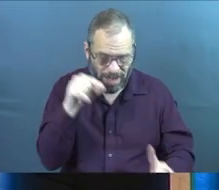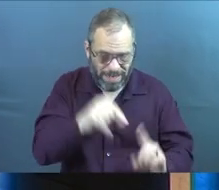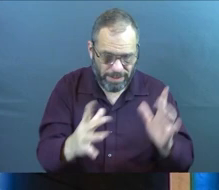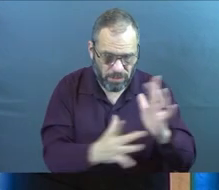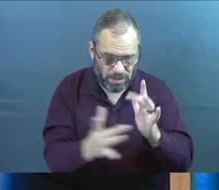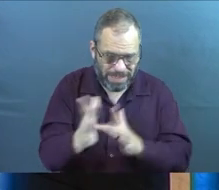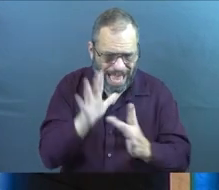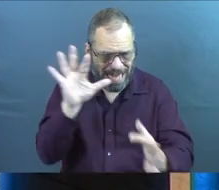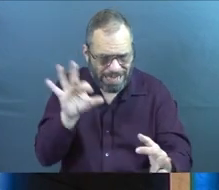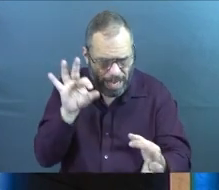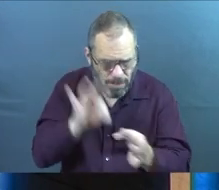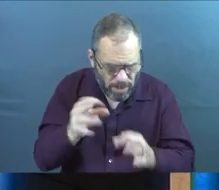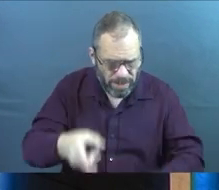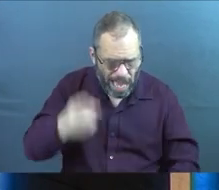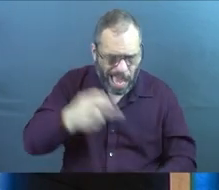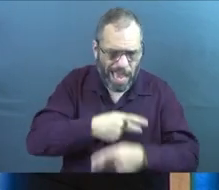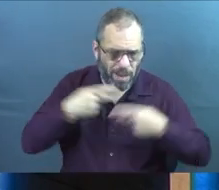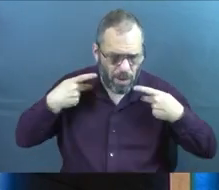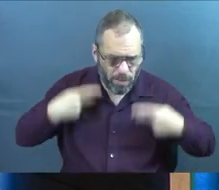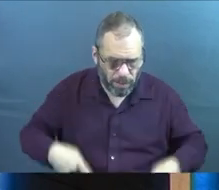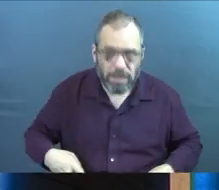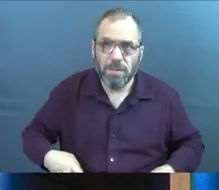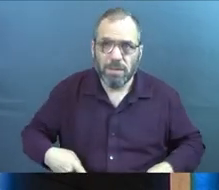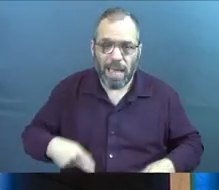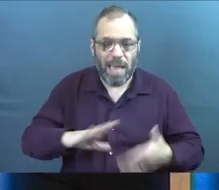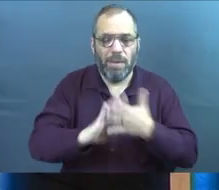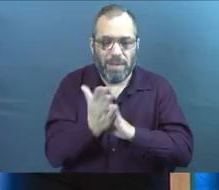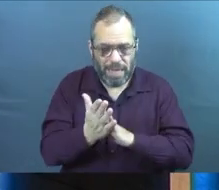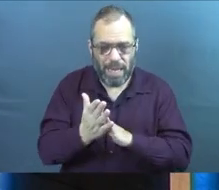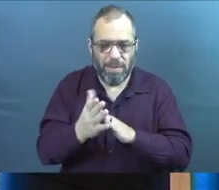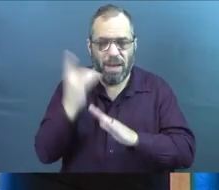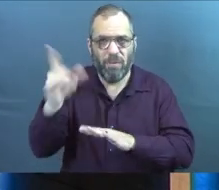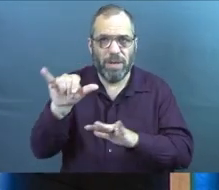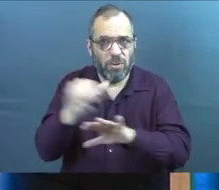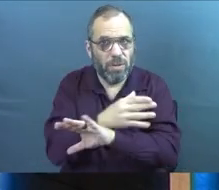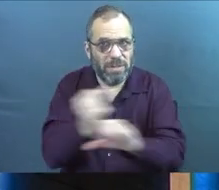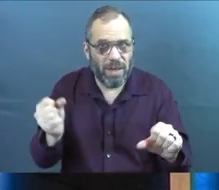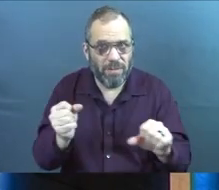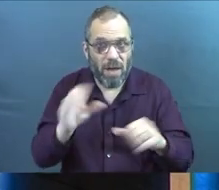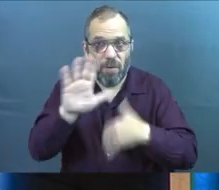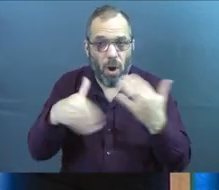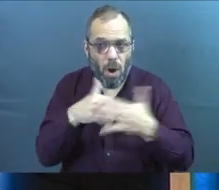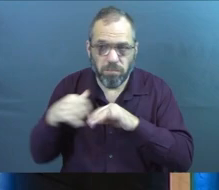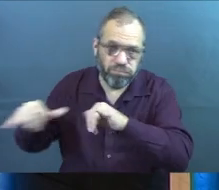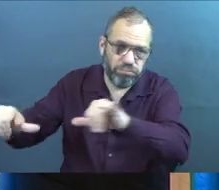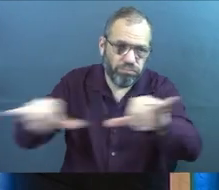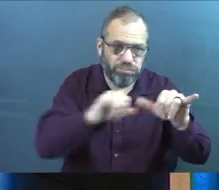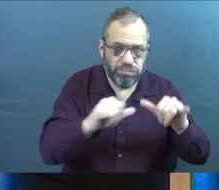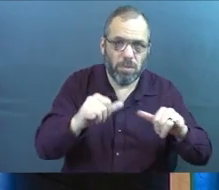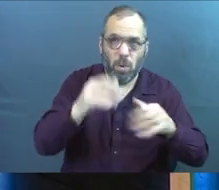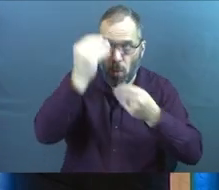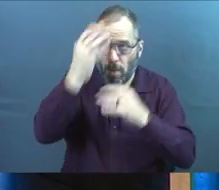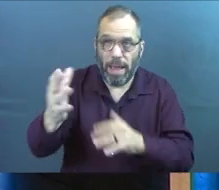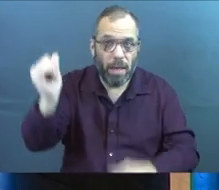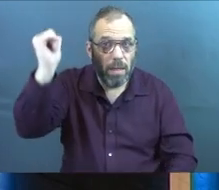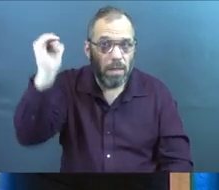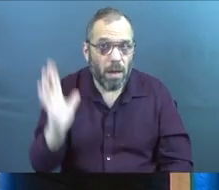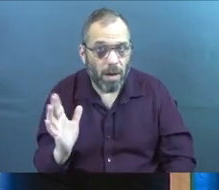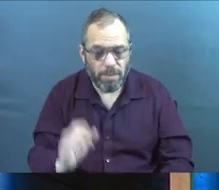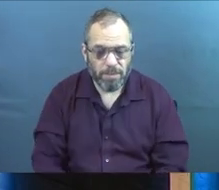as a perfect high priest, and he became the source of eternal salvation for all those who obey